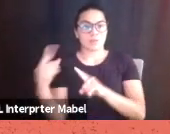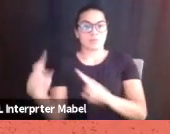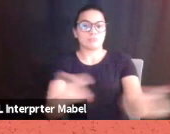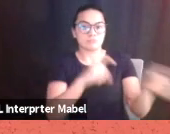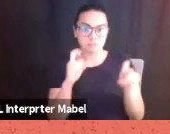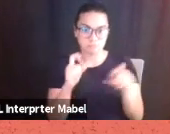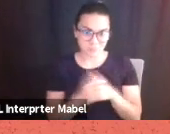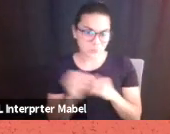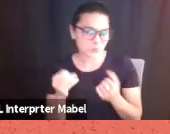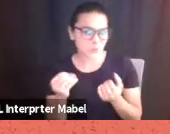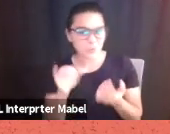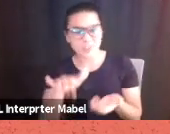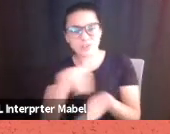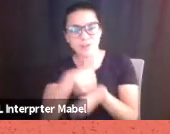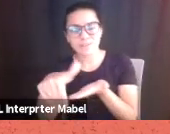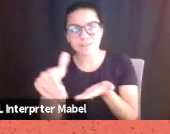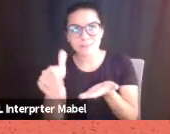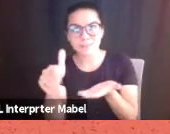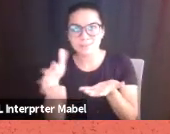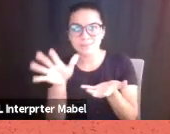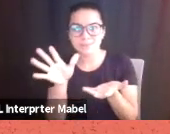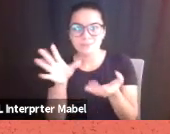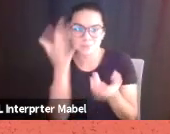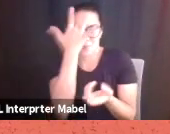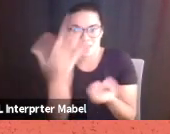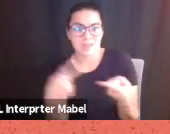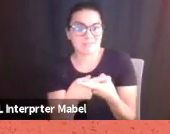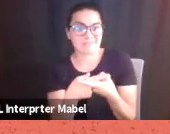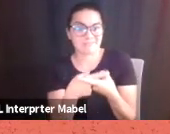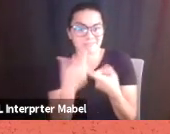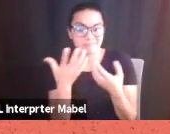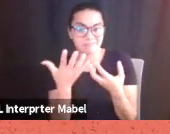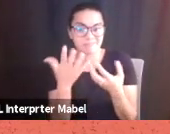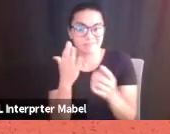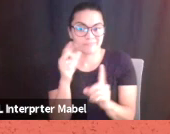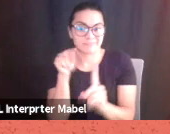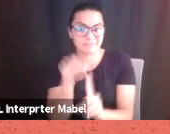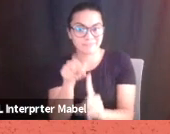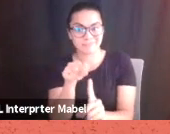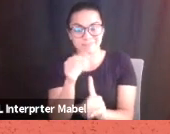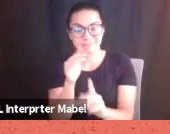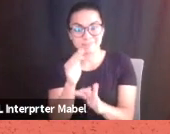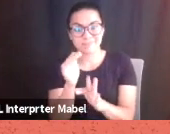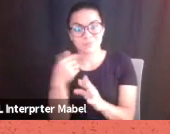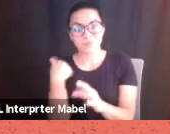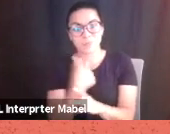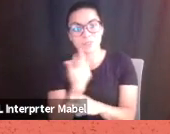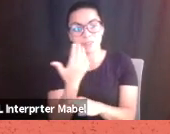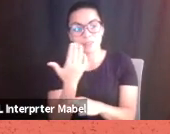So that is often why, and is in fact why you have to